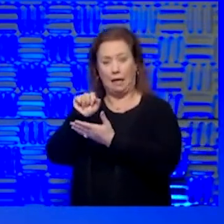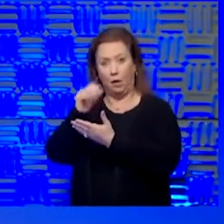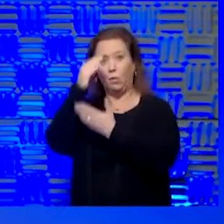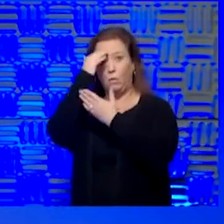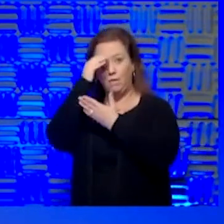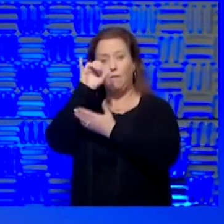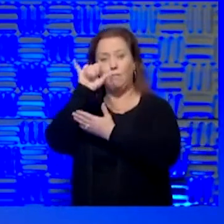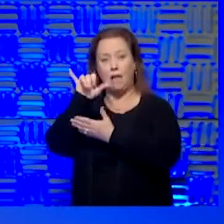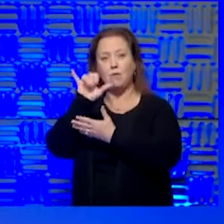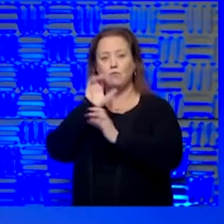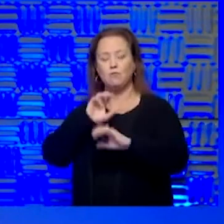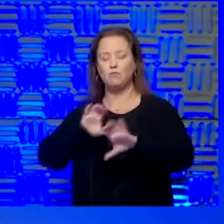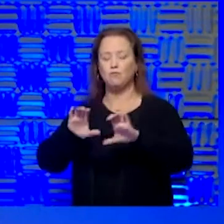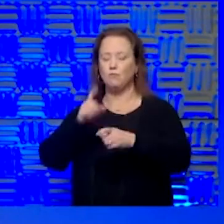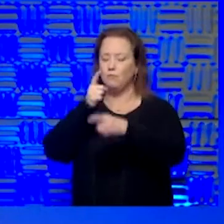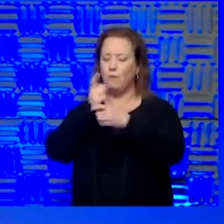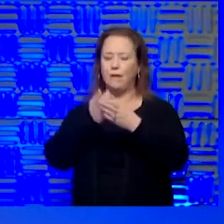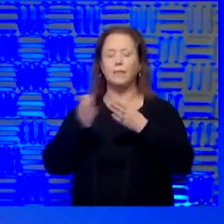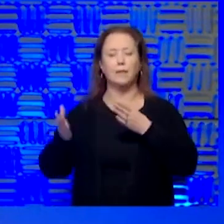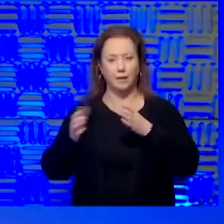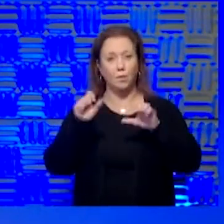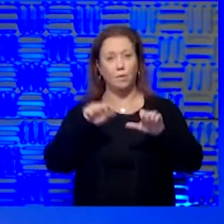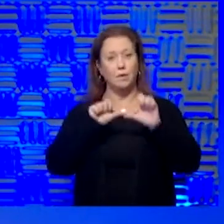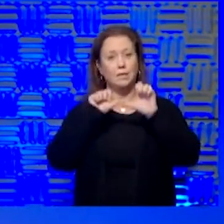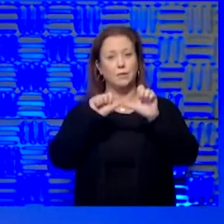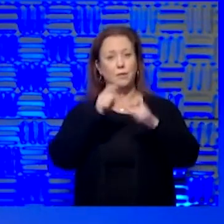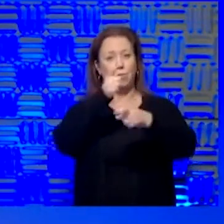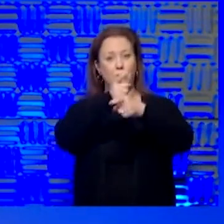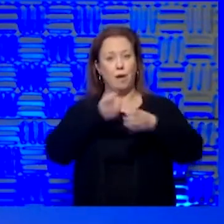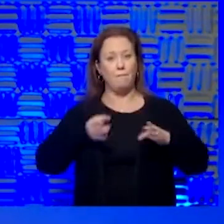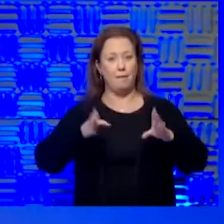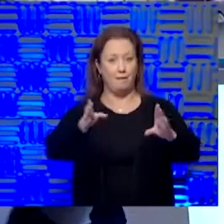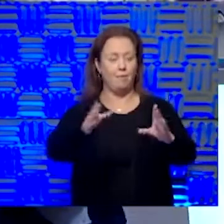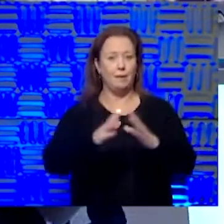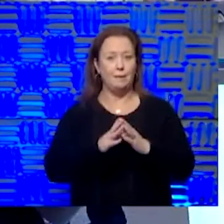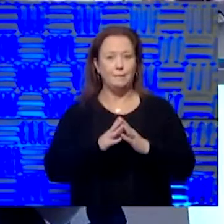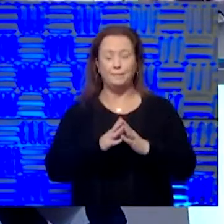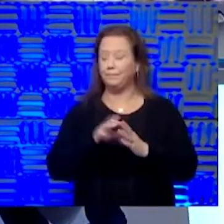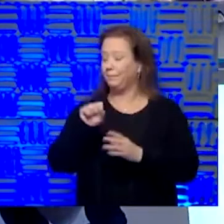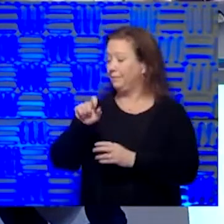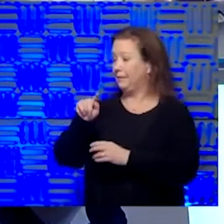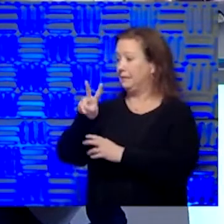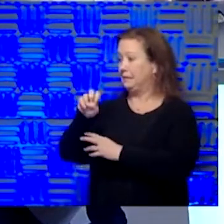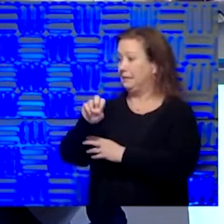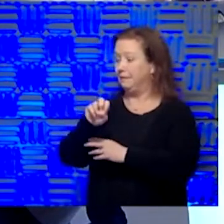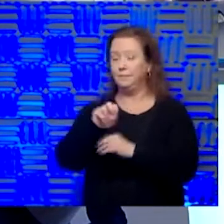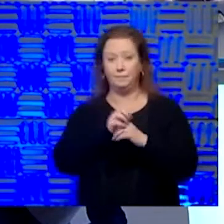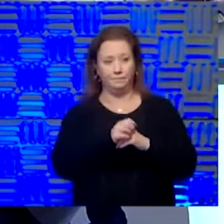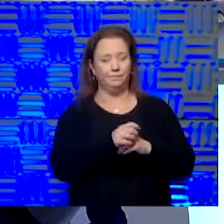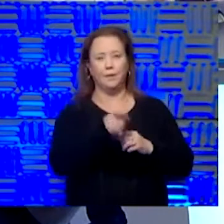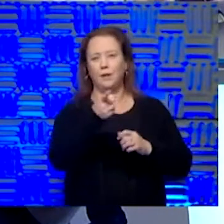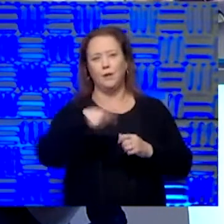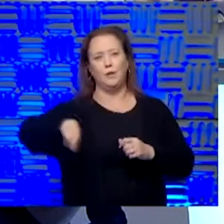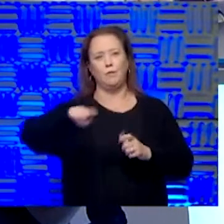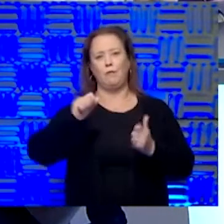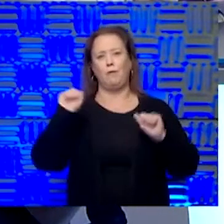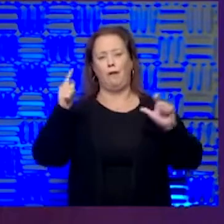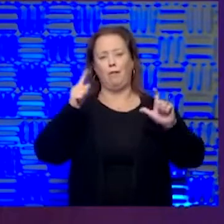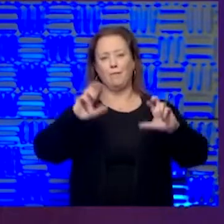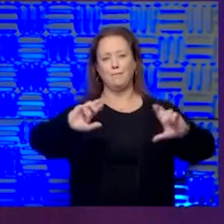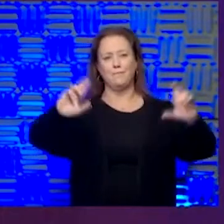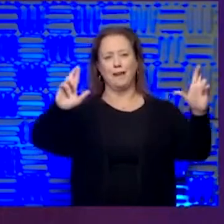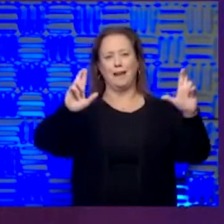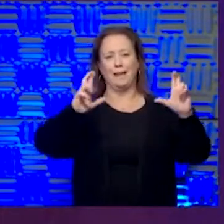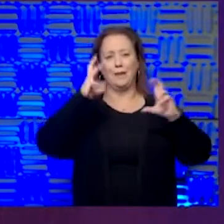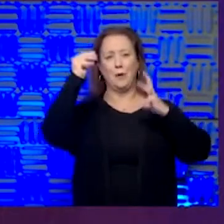right thing, I think we'll continue to be on the right course. I think everybody is, of course, interested in getting